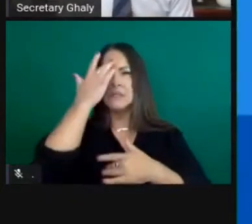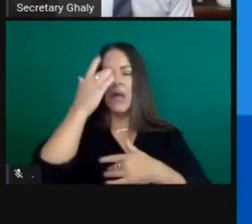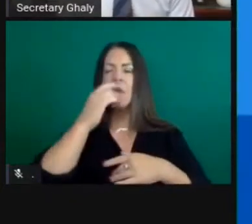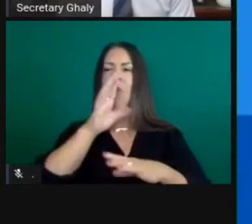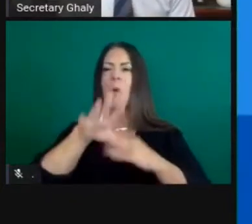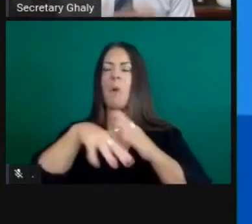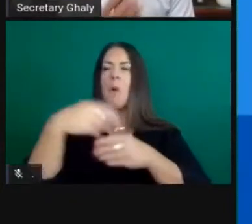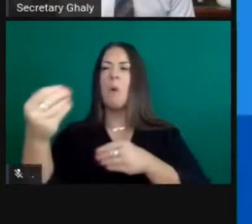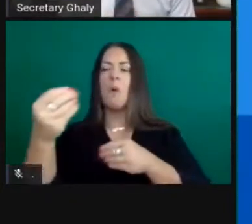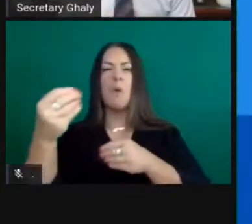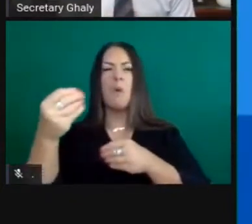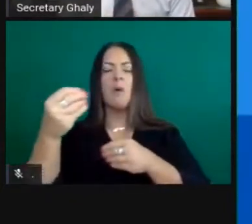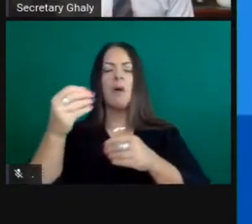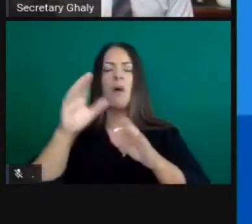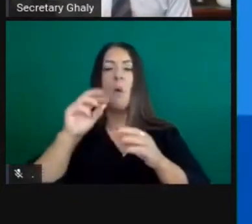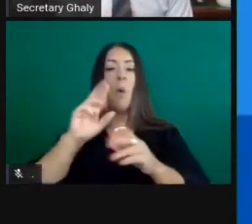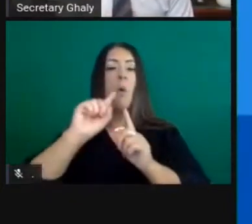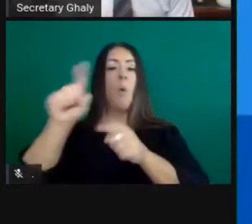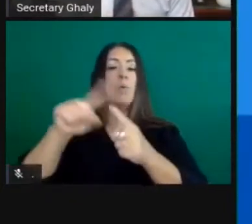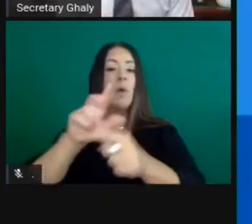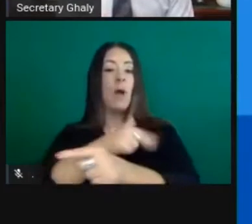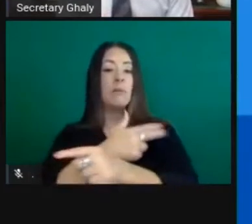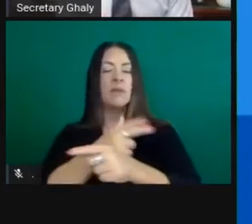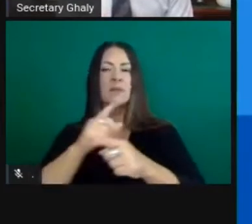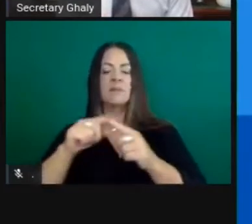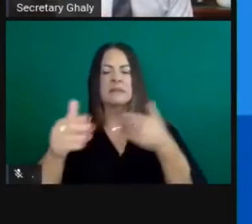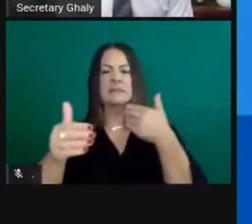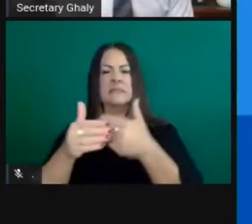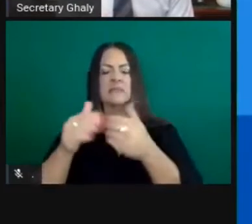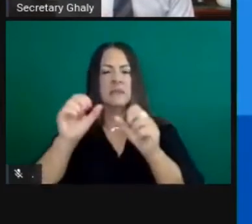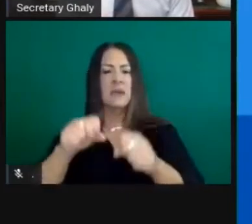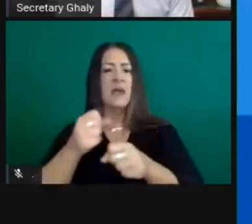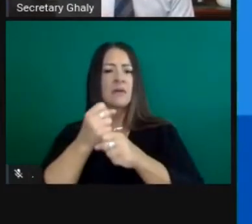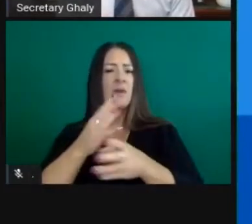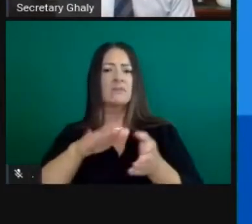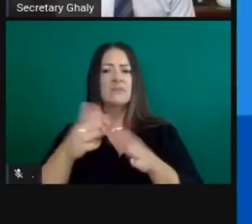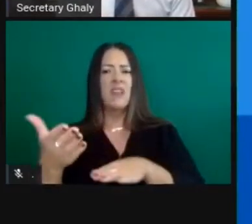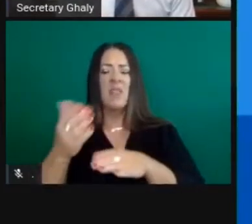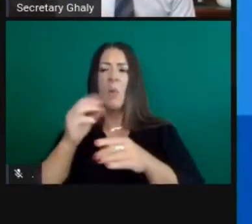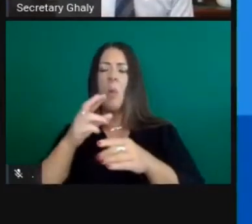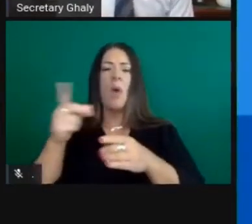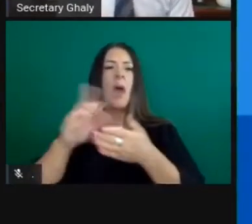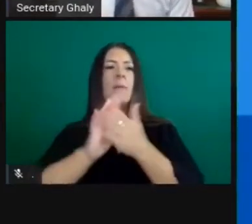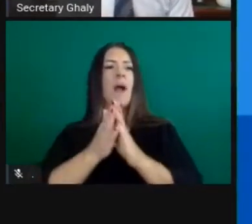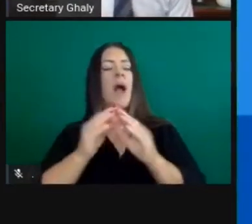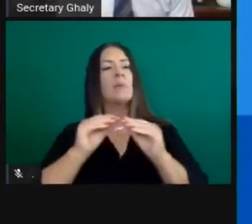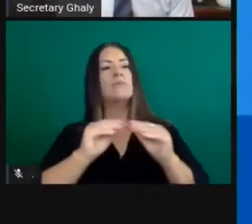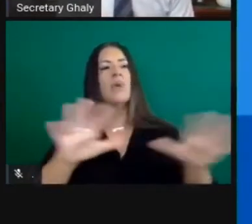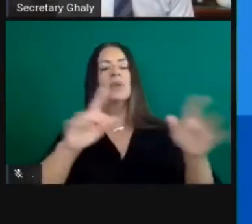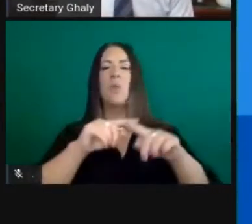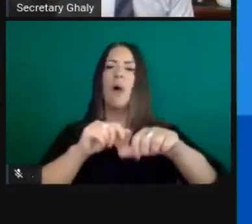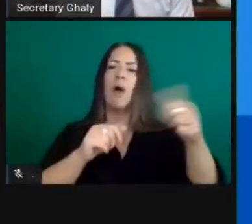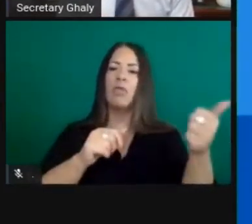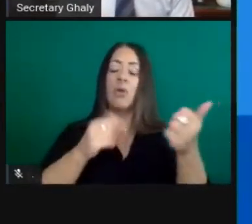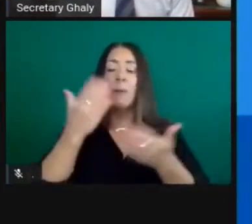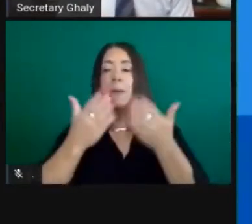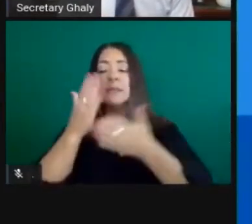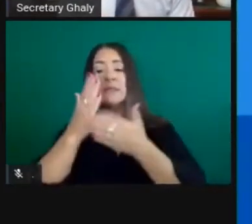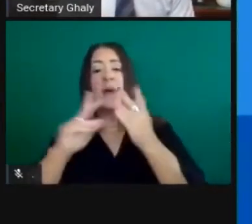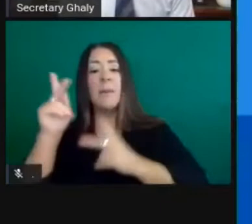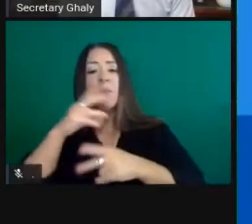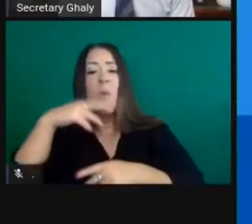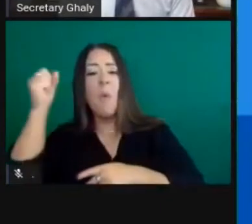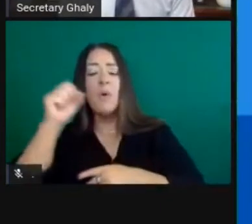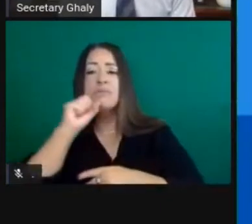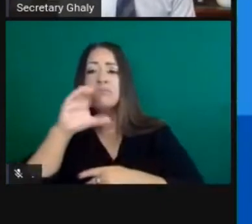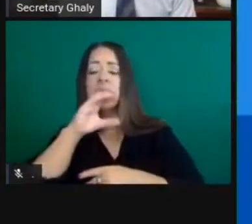outcome of death, but more importantly, really is their ability to spread to vulnerable Californians, older family members,